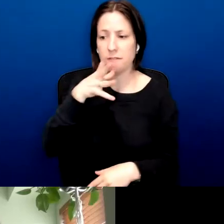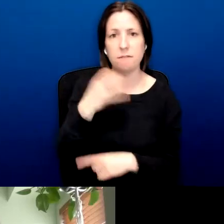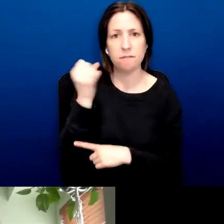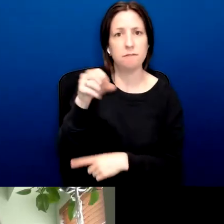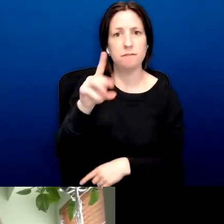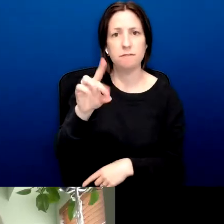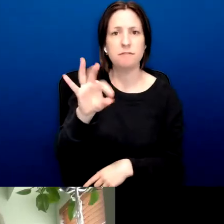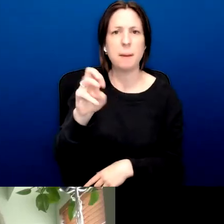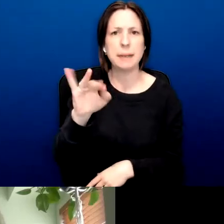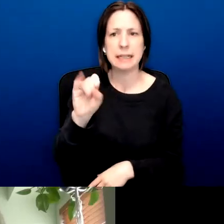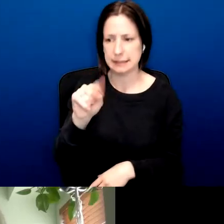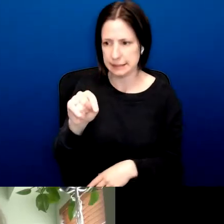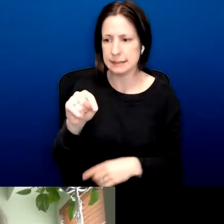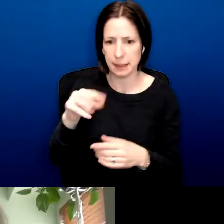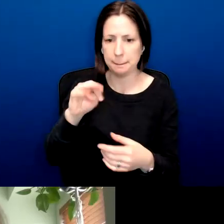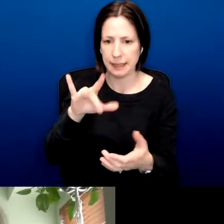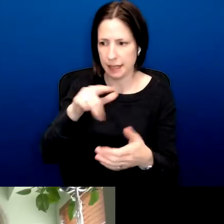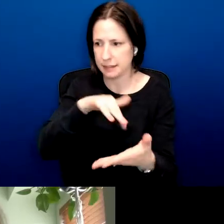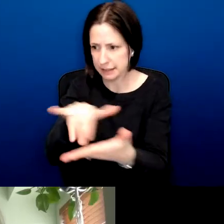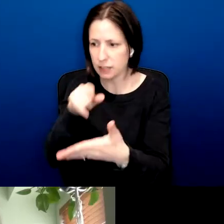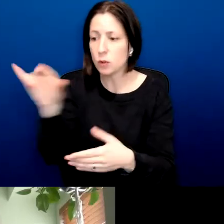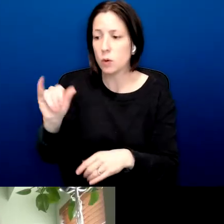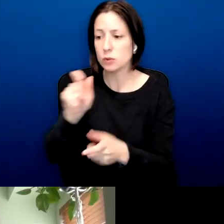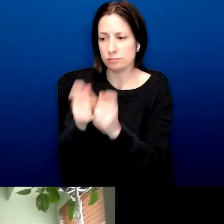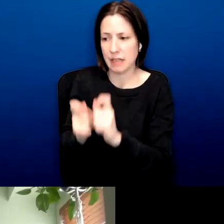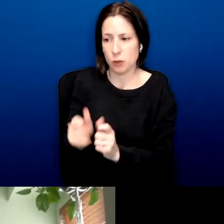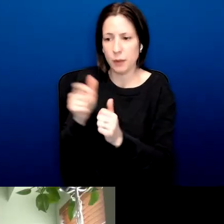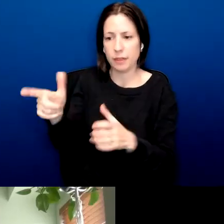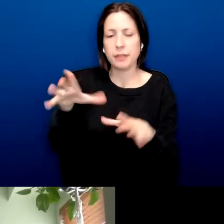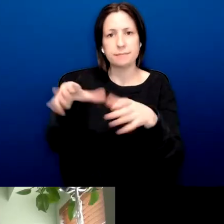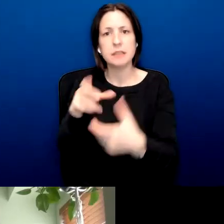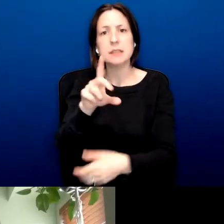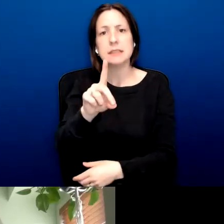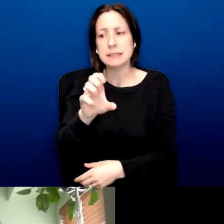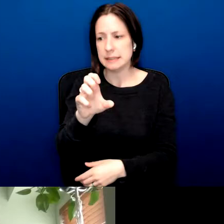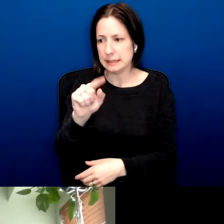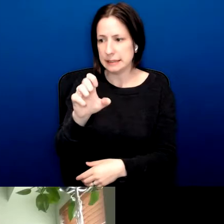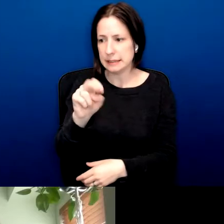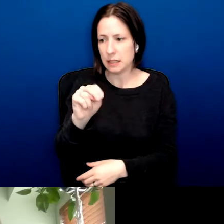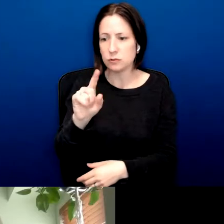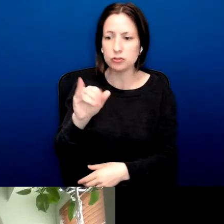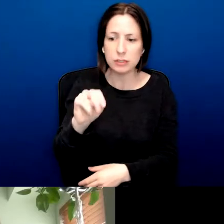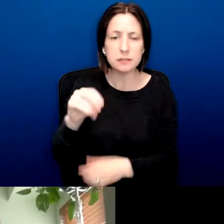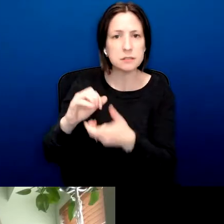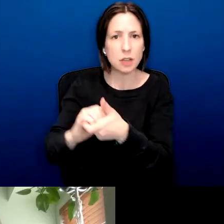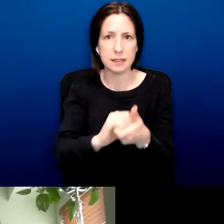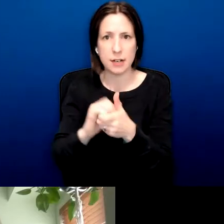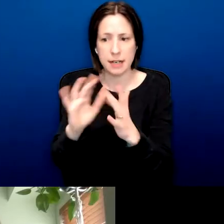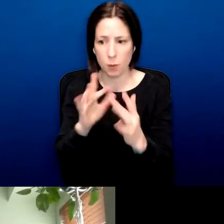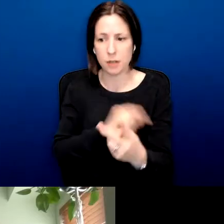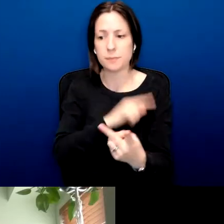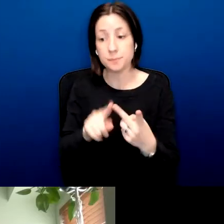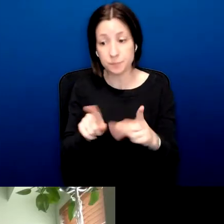editor with the Detention Solidarity Network. And also joining us is Radhika